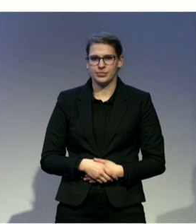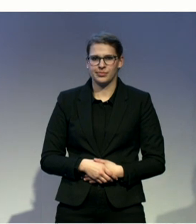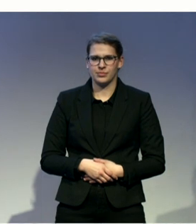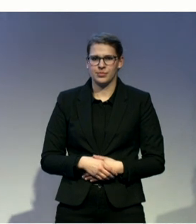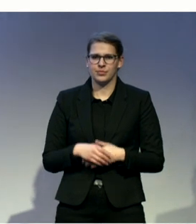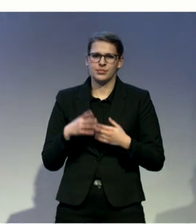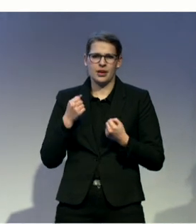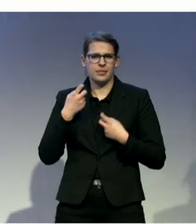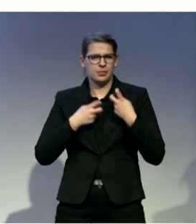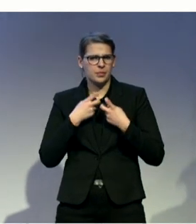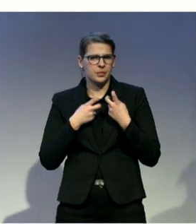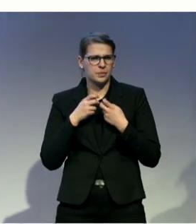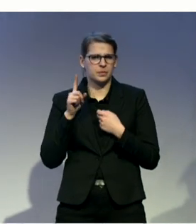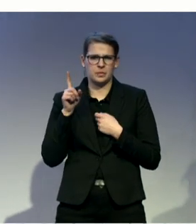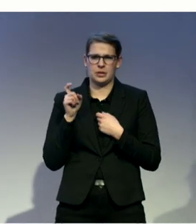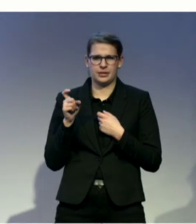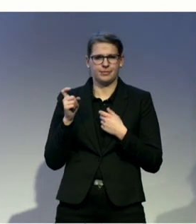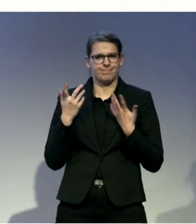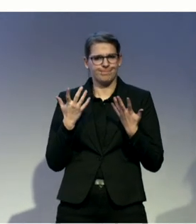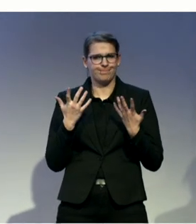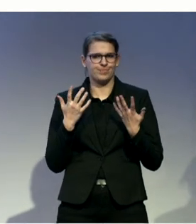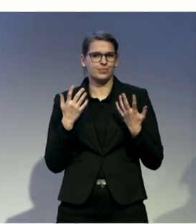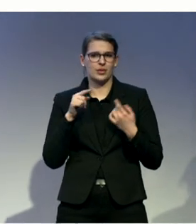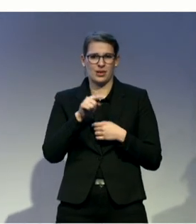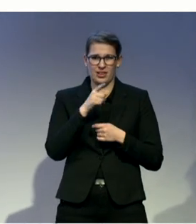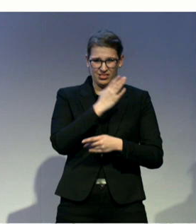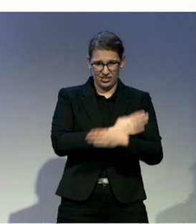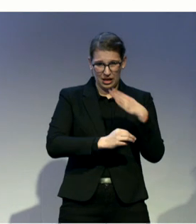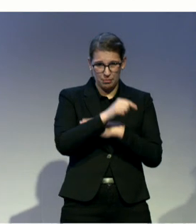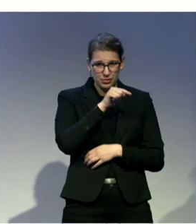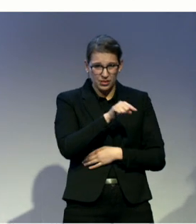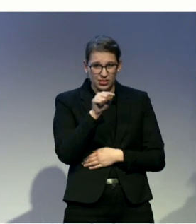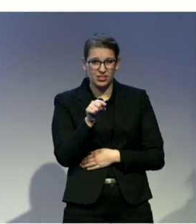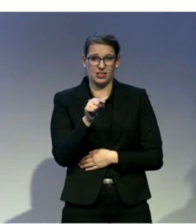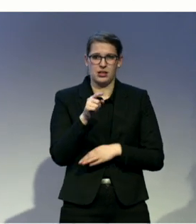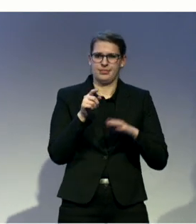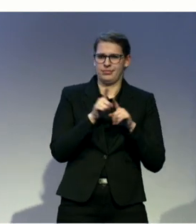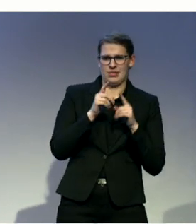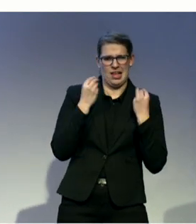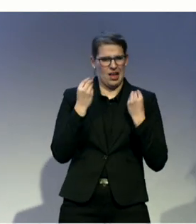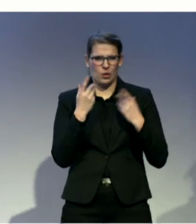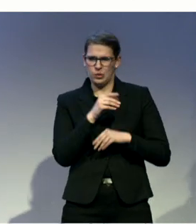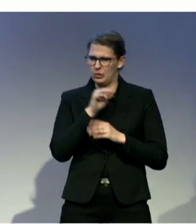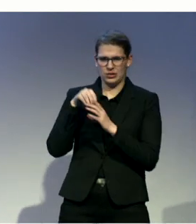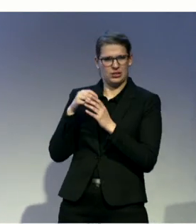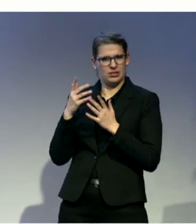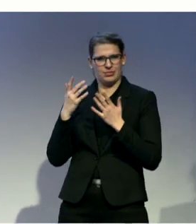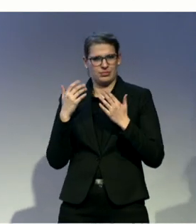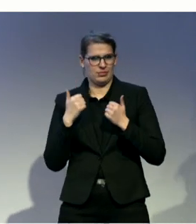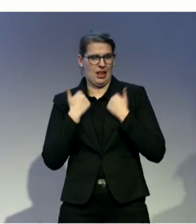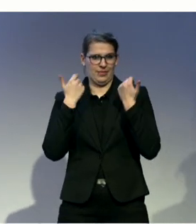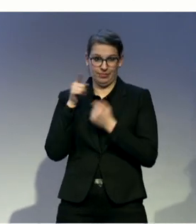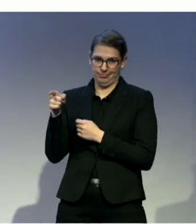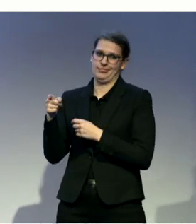the disabilities people. Bu əlilliyi olan şəxslərin işləyə bilməmələri və